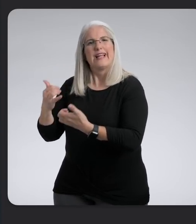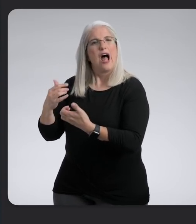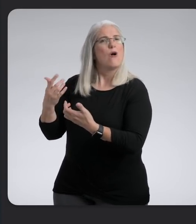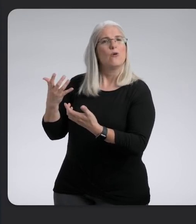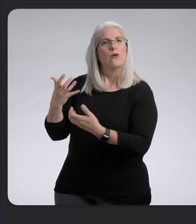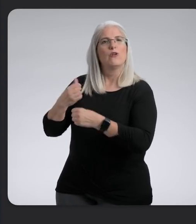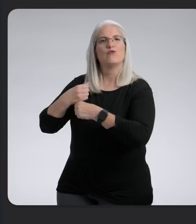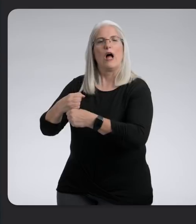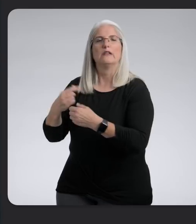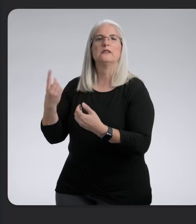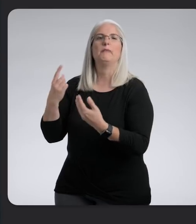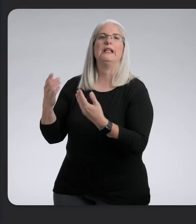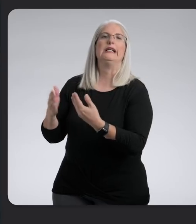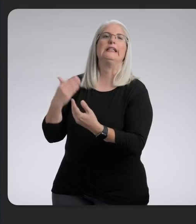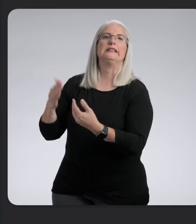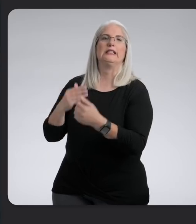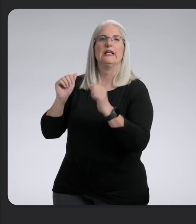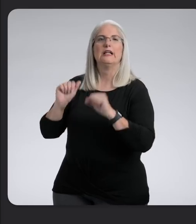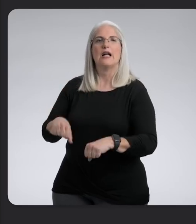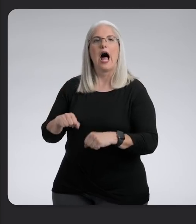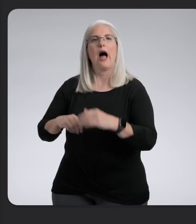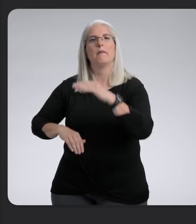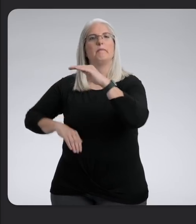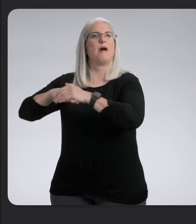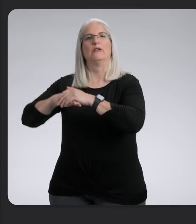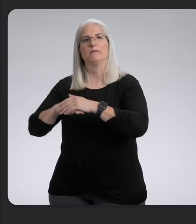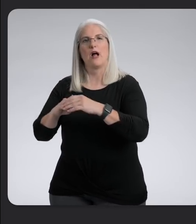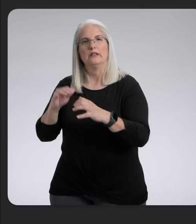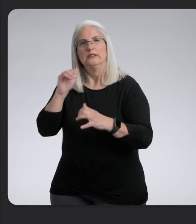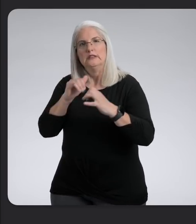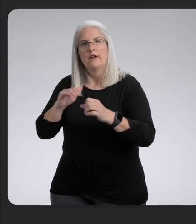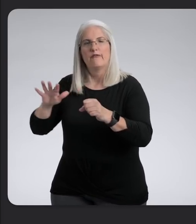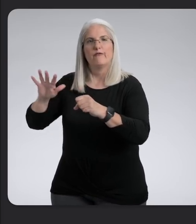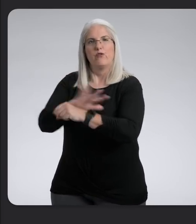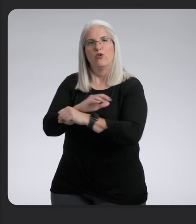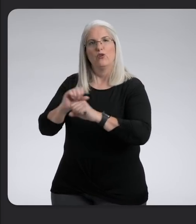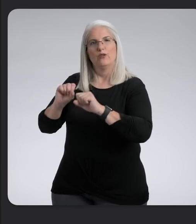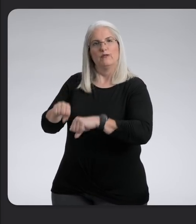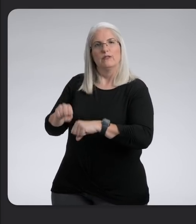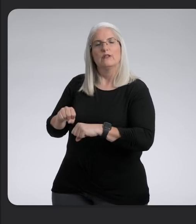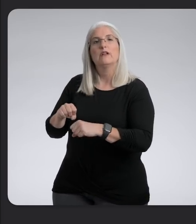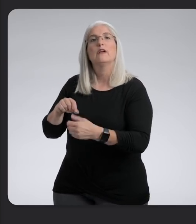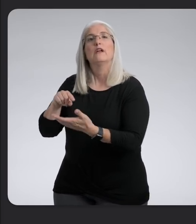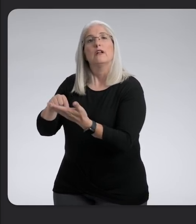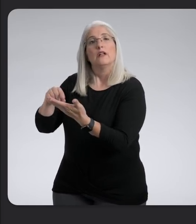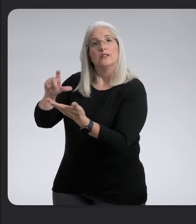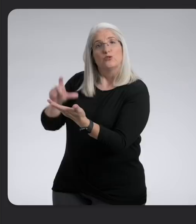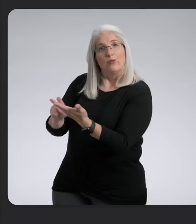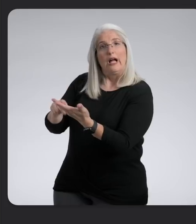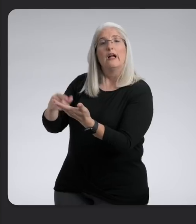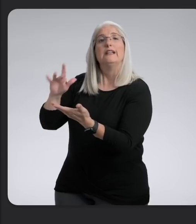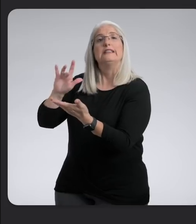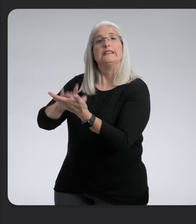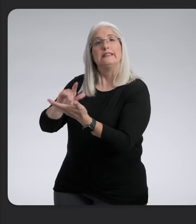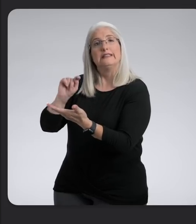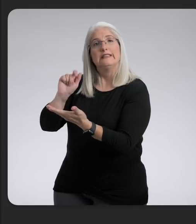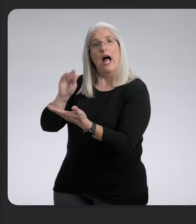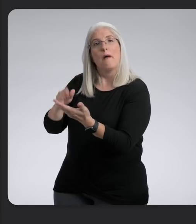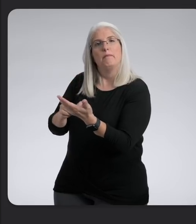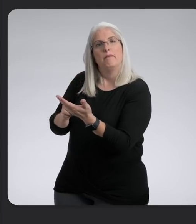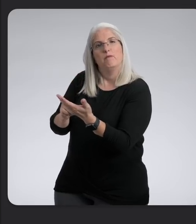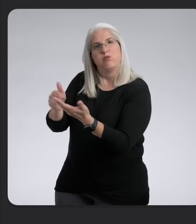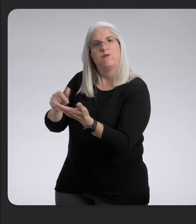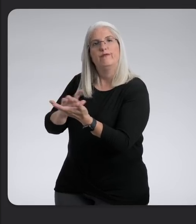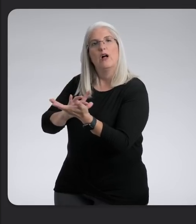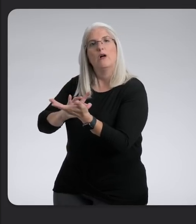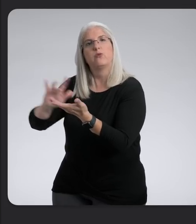and maximizes the page on screen. The new tab bar appears with just a tap, and it's directly under your thumb. And when you